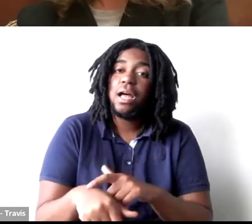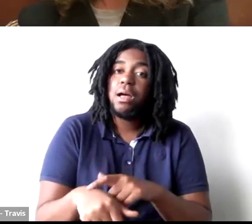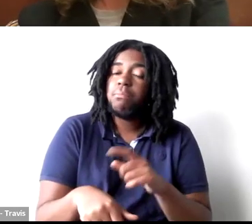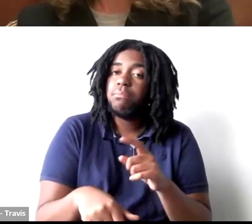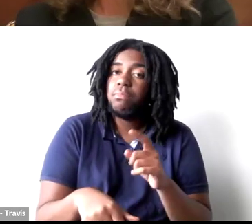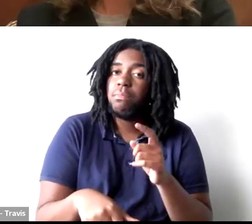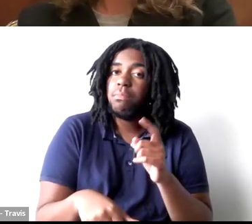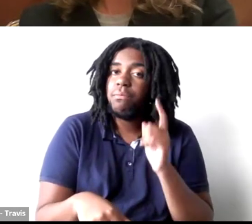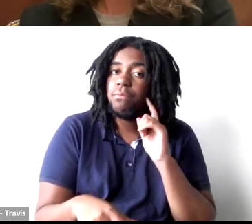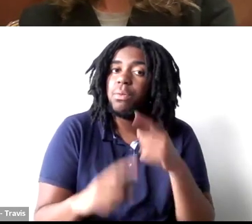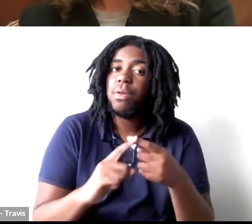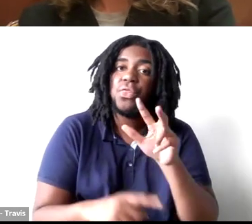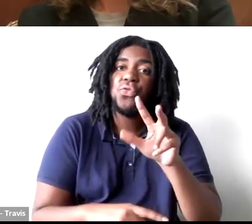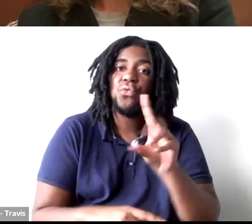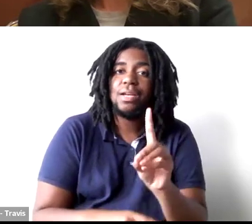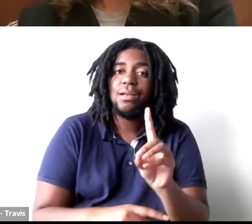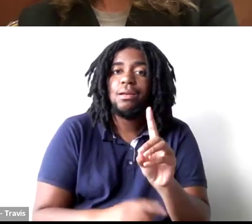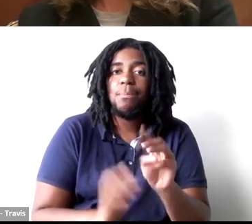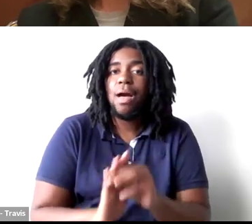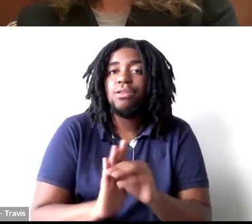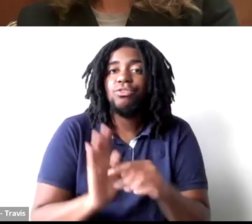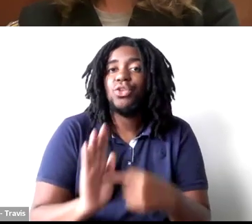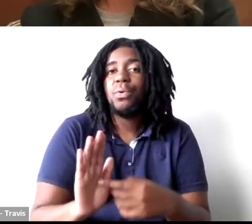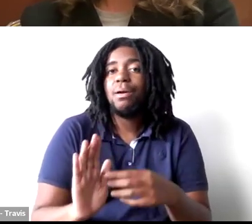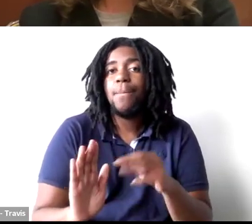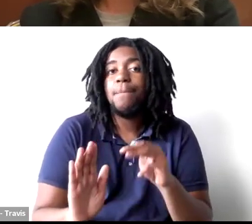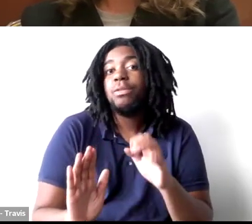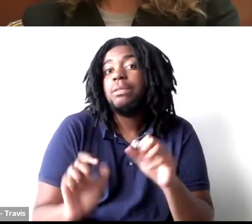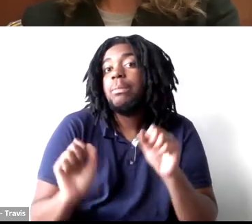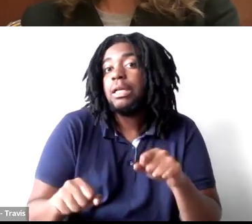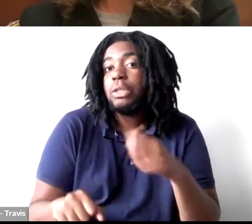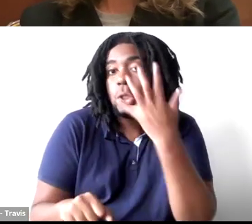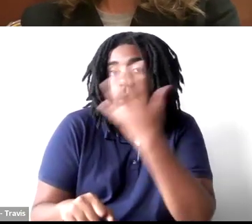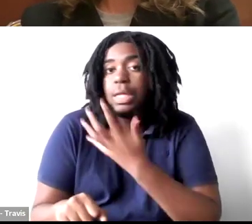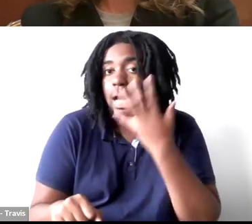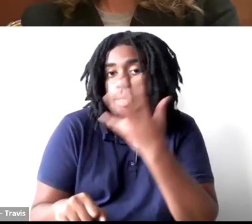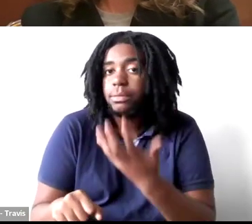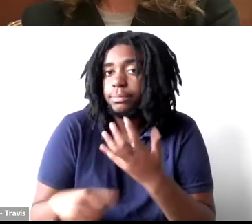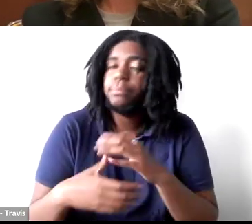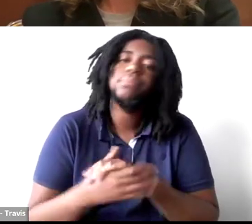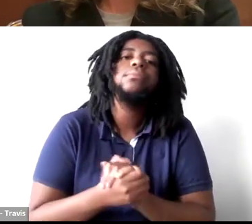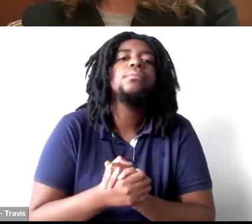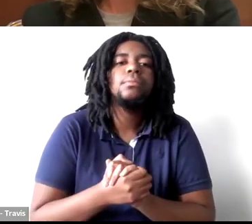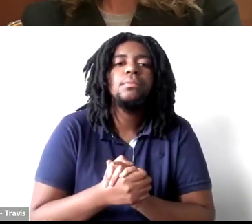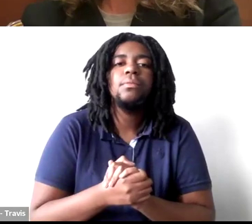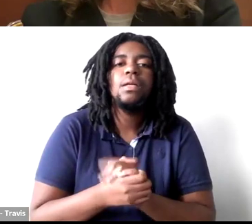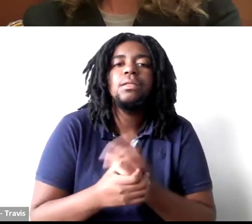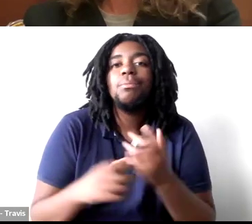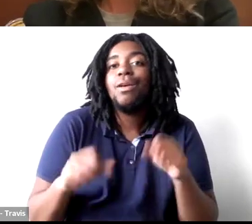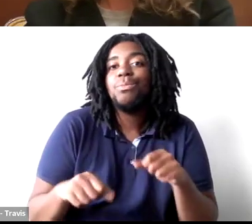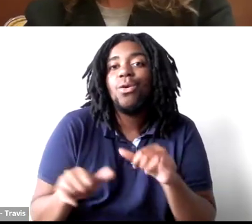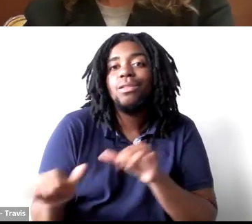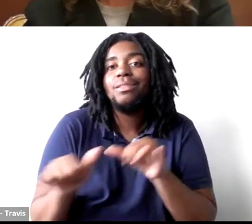what Moses could have looked like. It's definitely possible that it was the same person based on